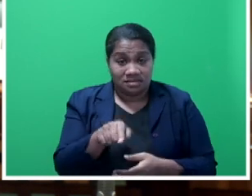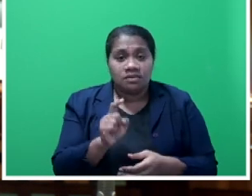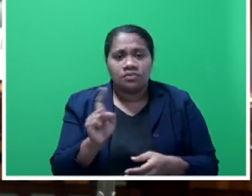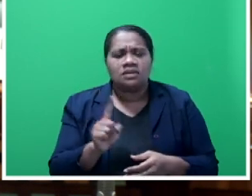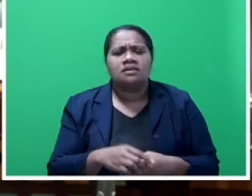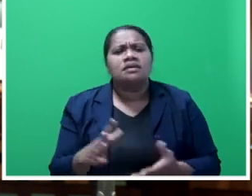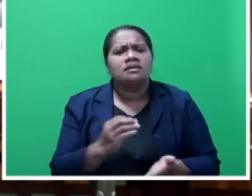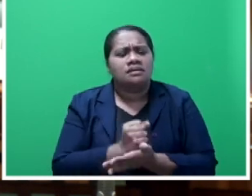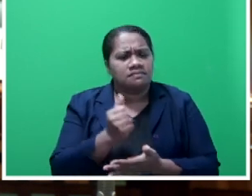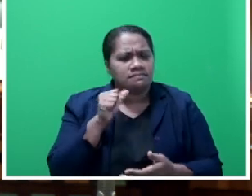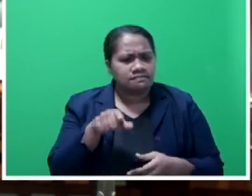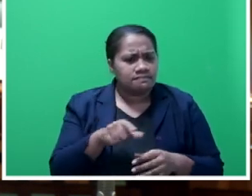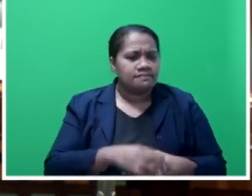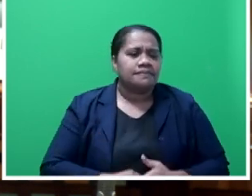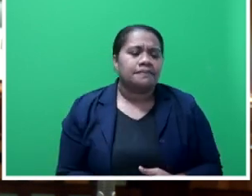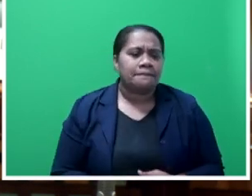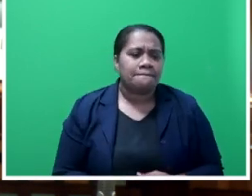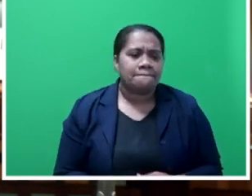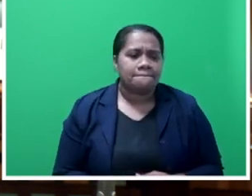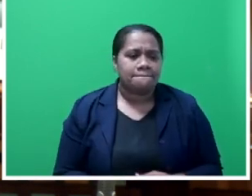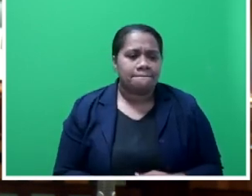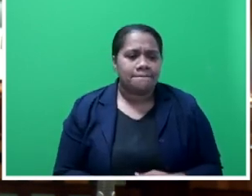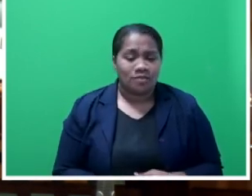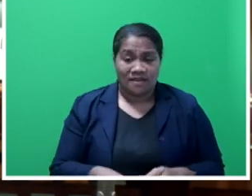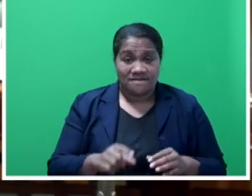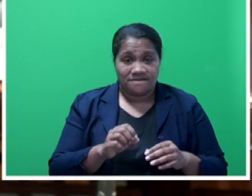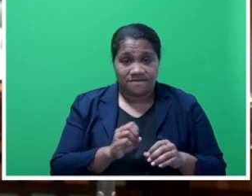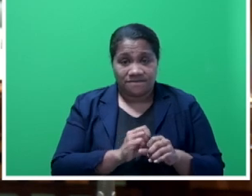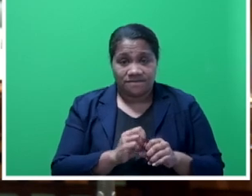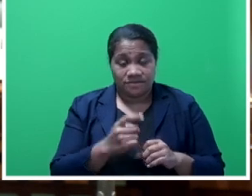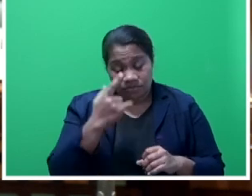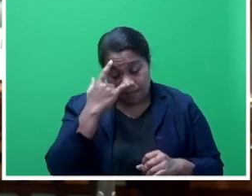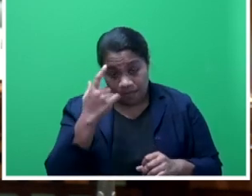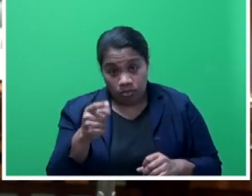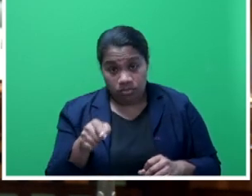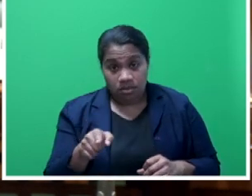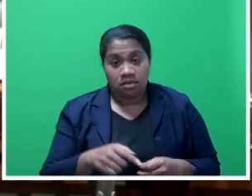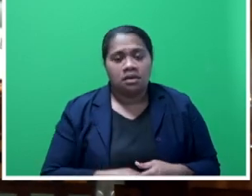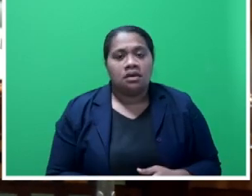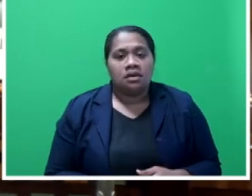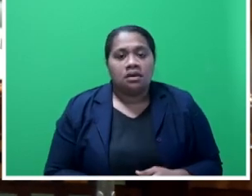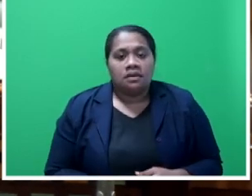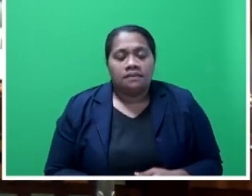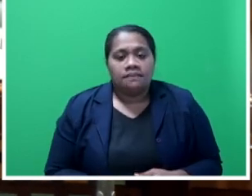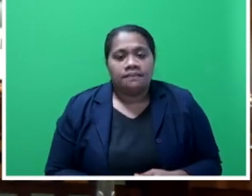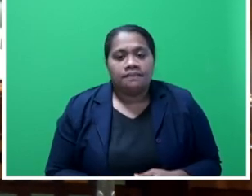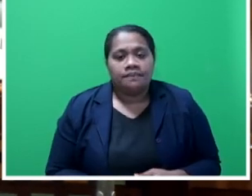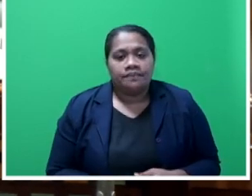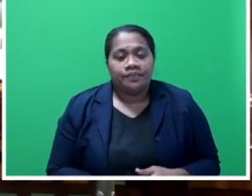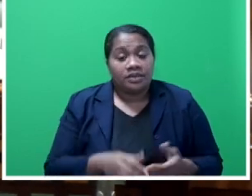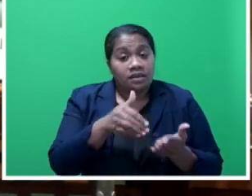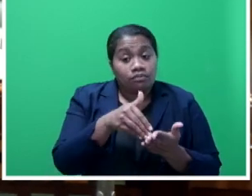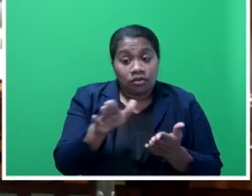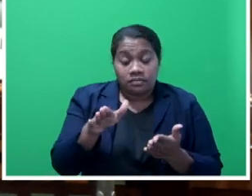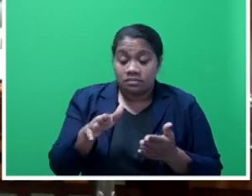actual, the motion itself, the approval by